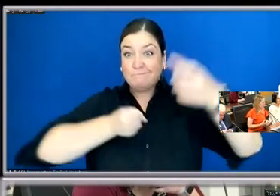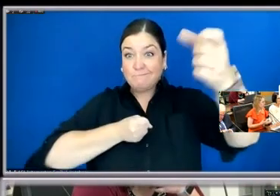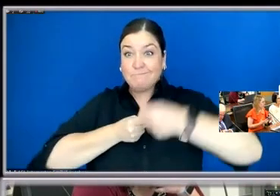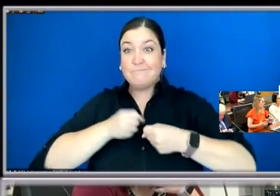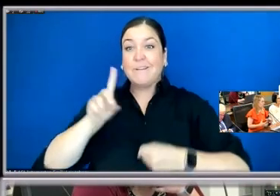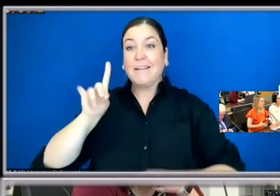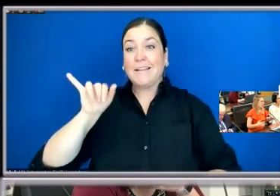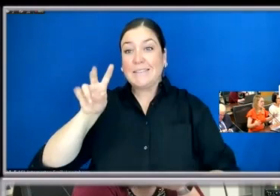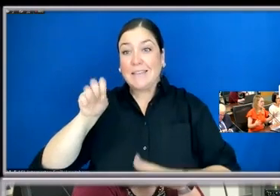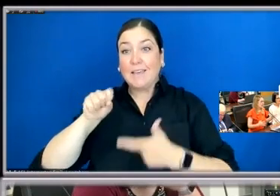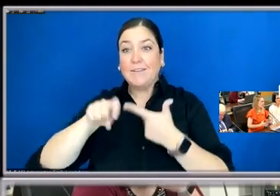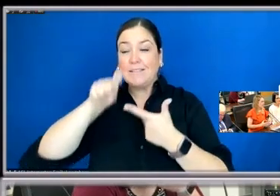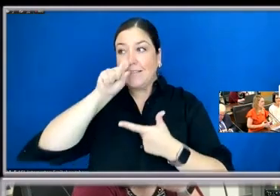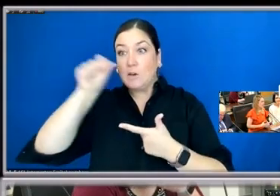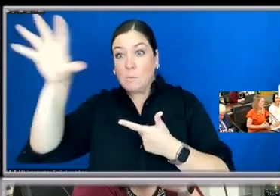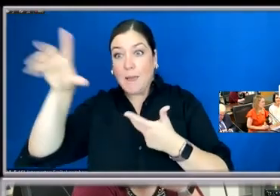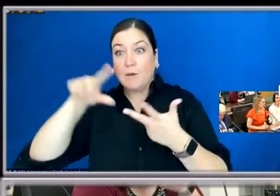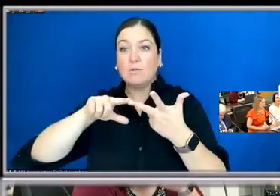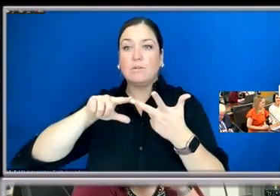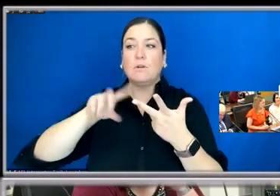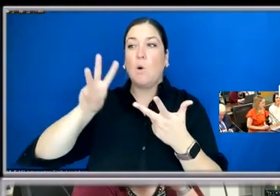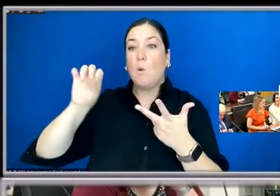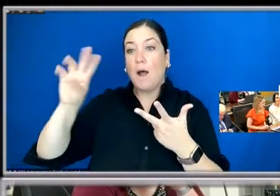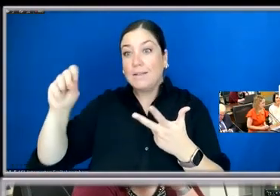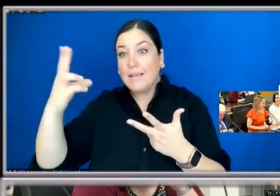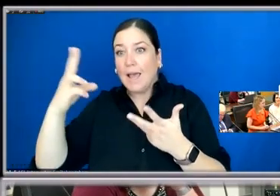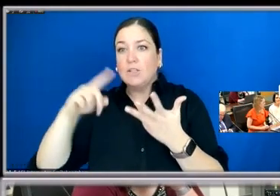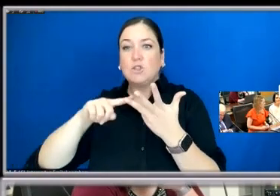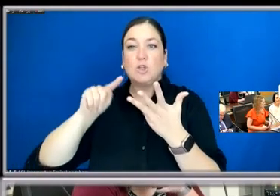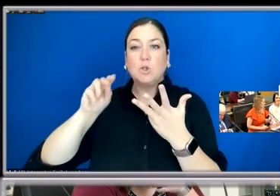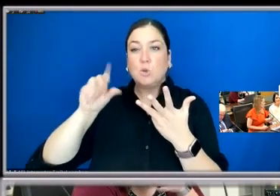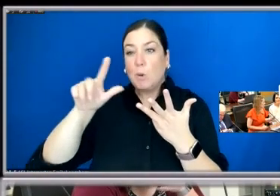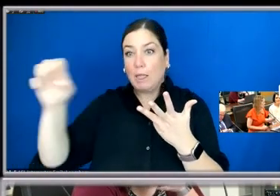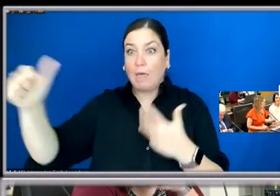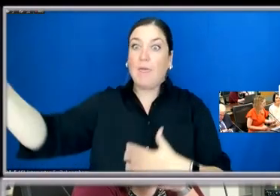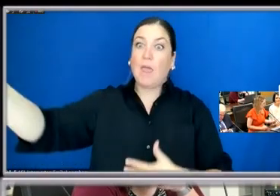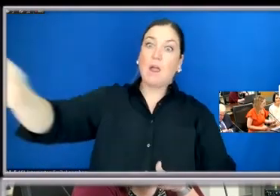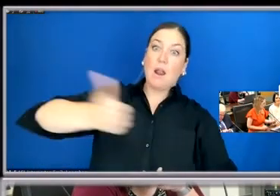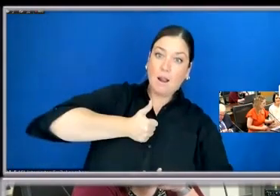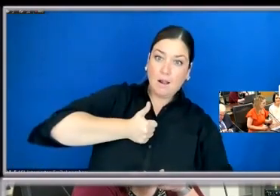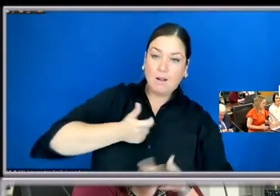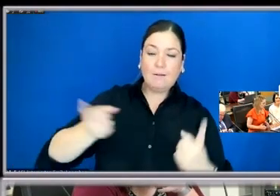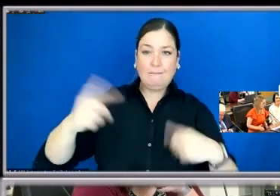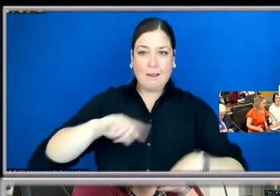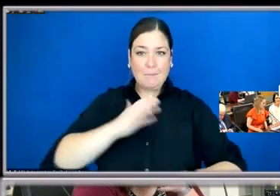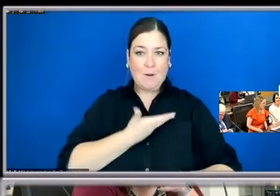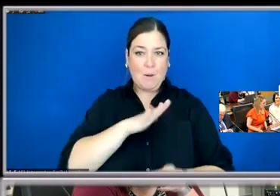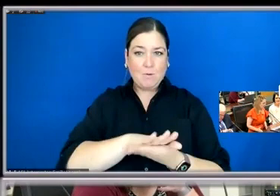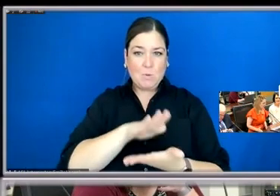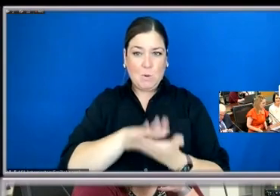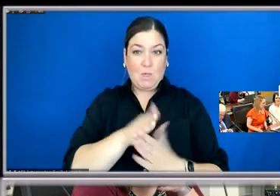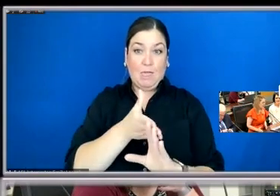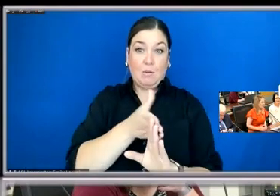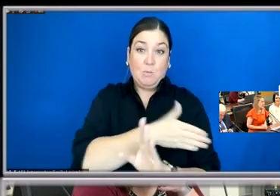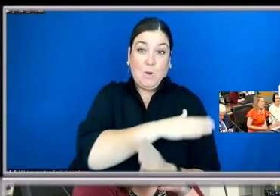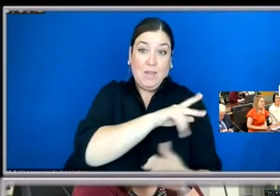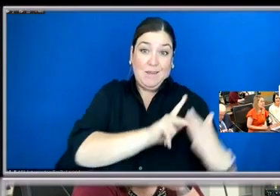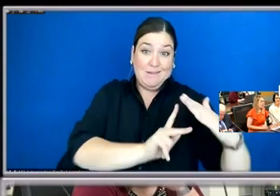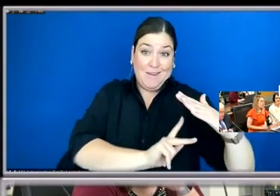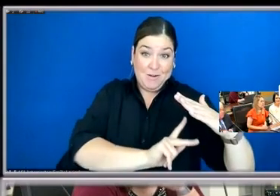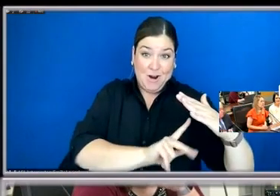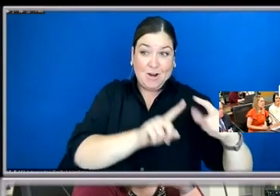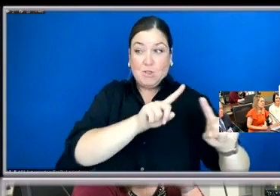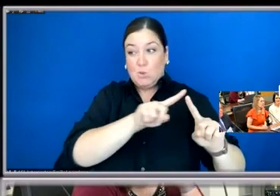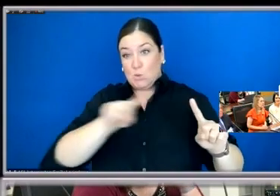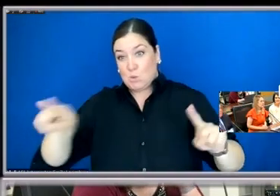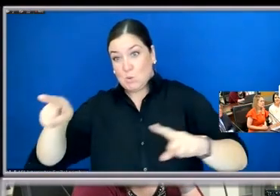Eagle Mountain, Tooele. They come from distances to get to us. It serves from pre-K to post-high, and we